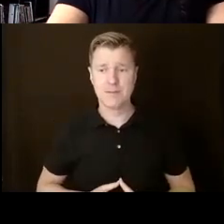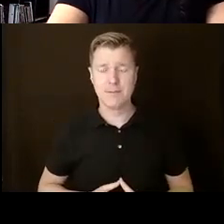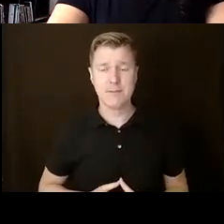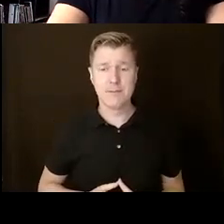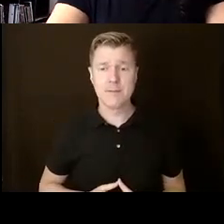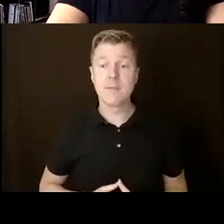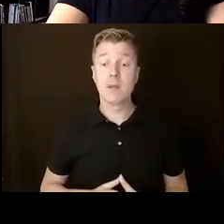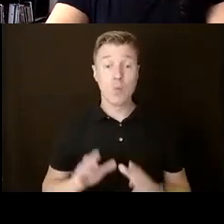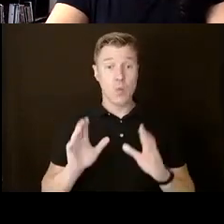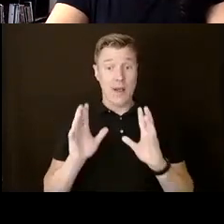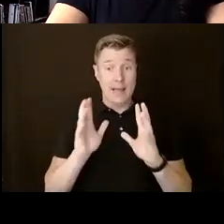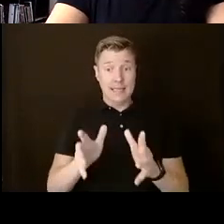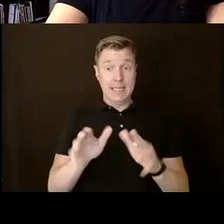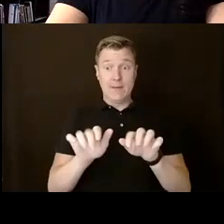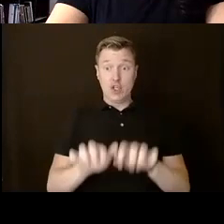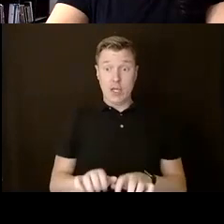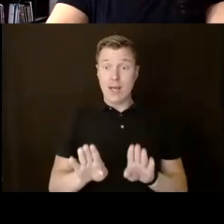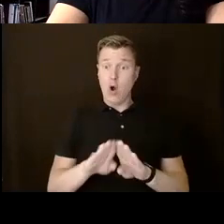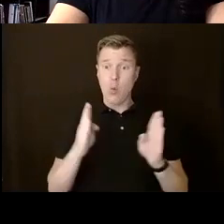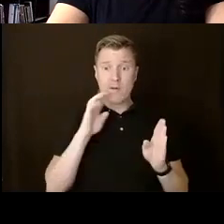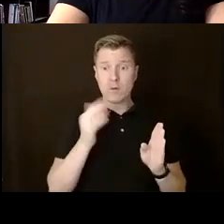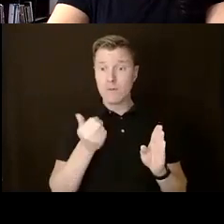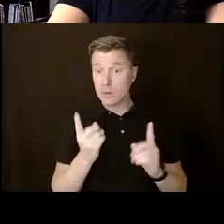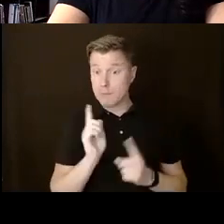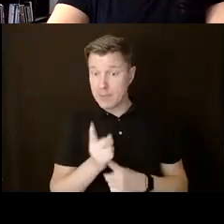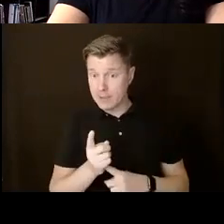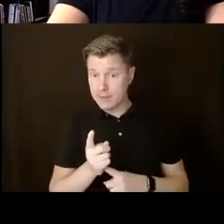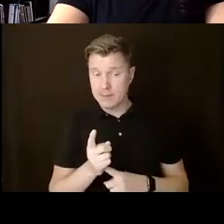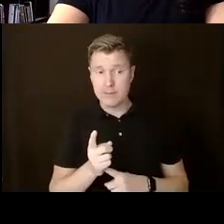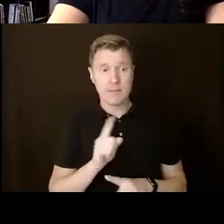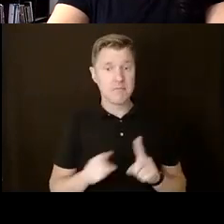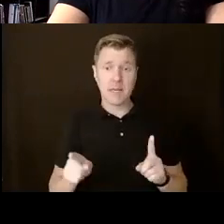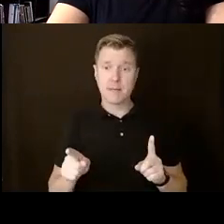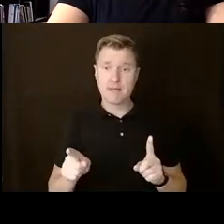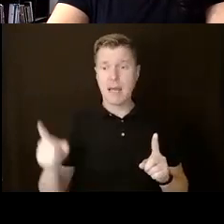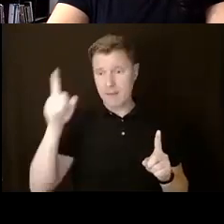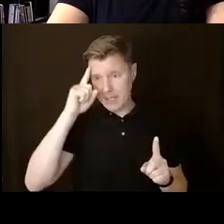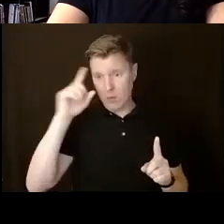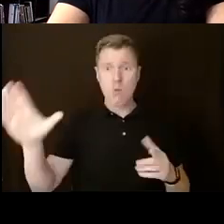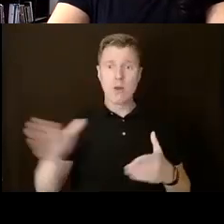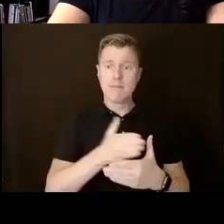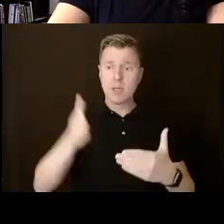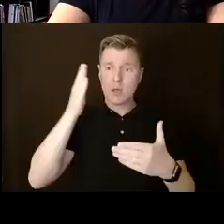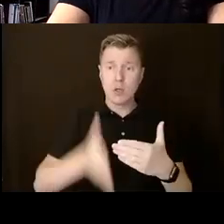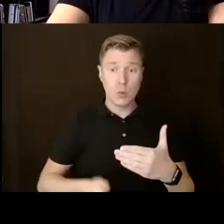We'll leave this chat open for another couple of minutes, but this, I think, will conclude